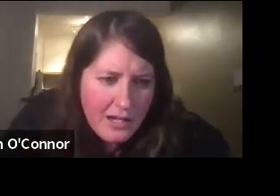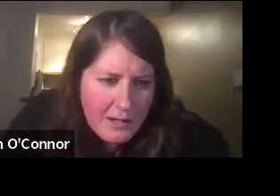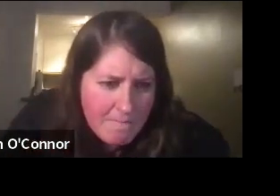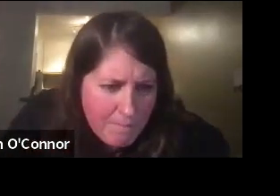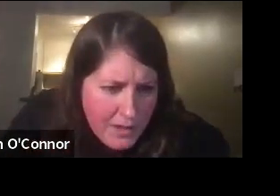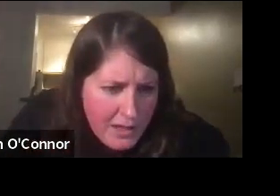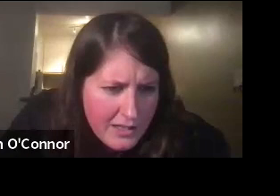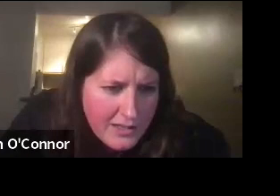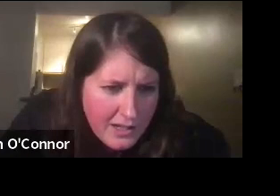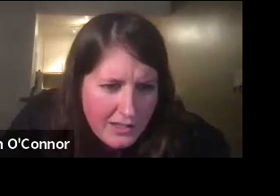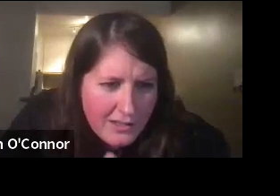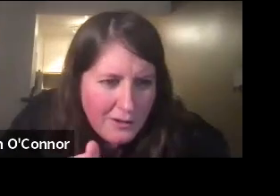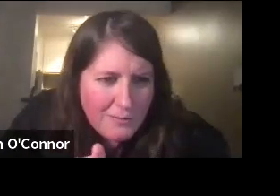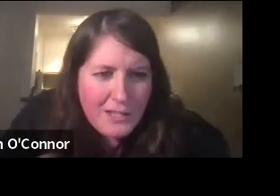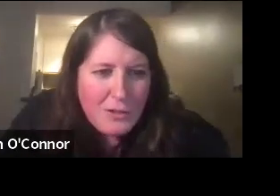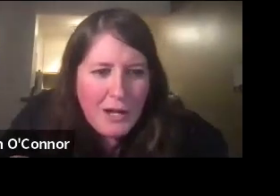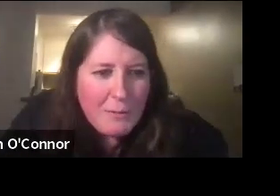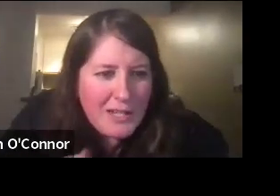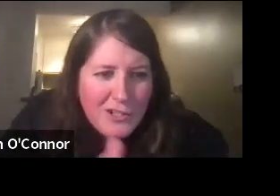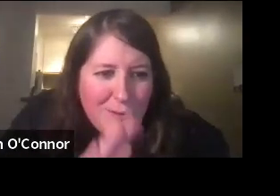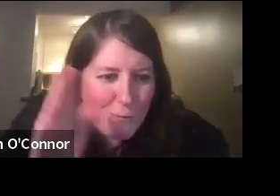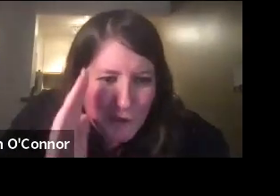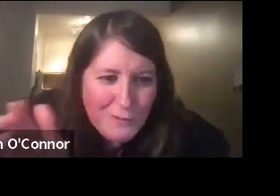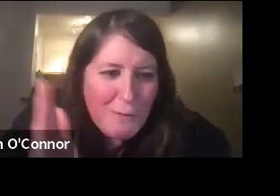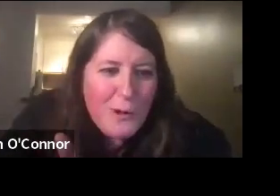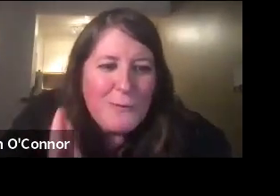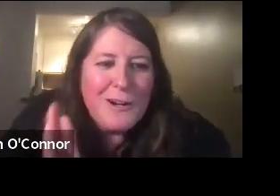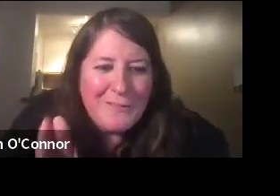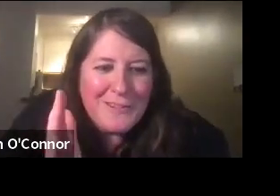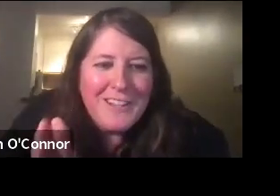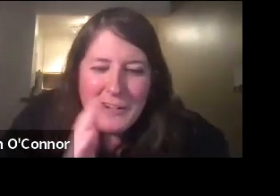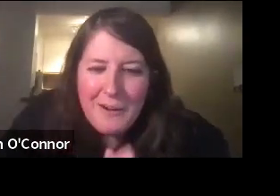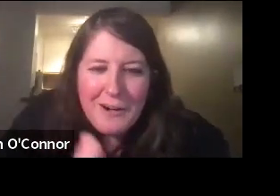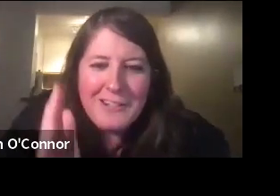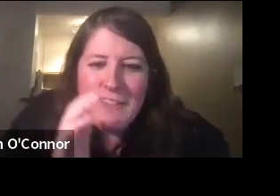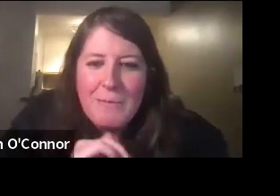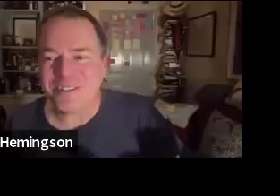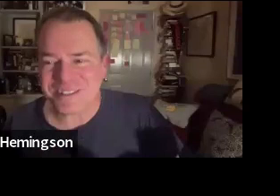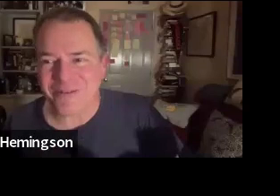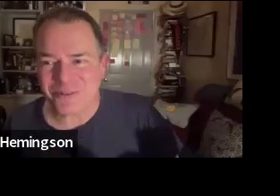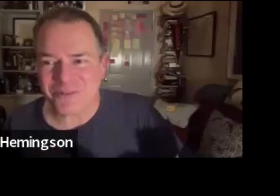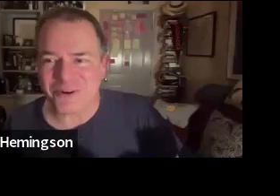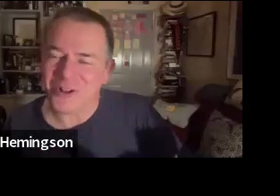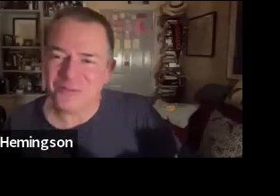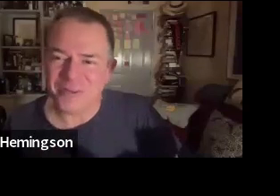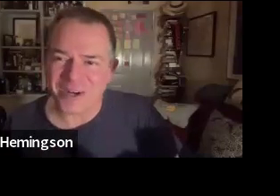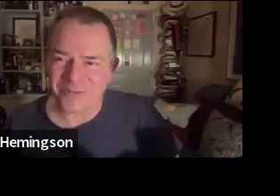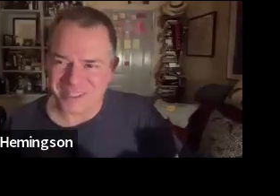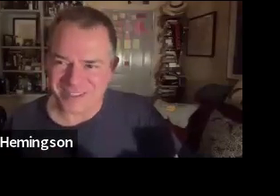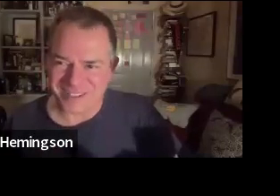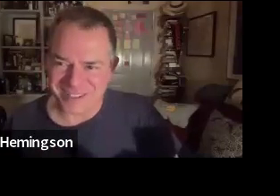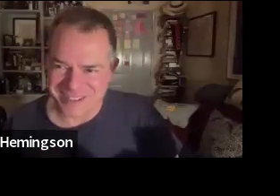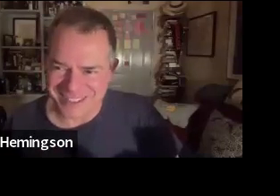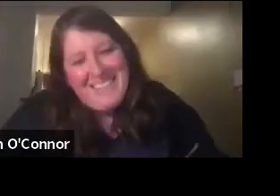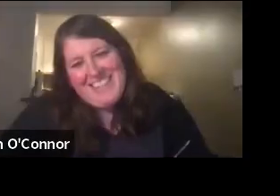lines is that's your problem, man. Just write one word after the other. How hard can that? That was written for all of my writer